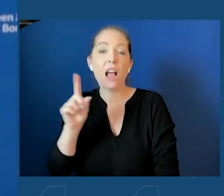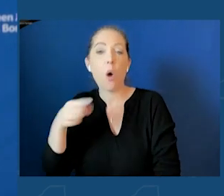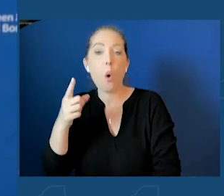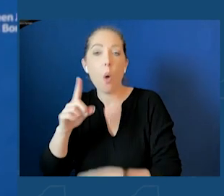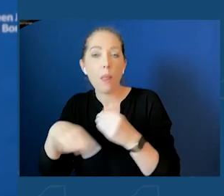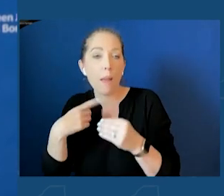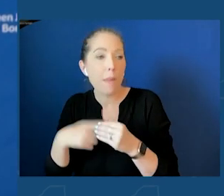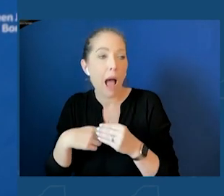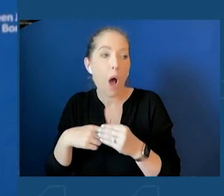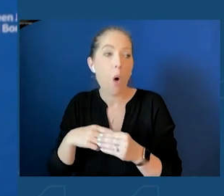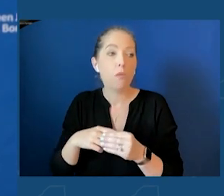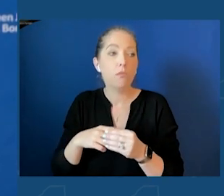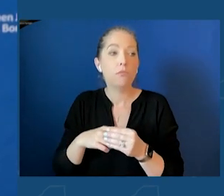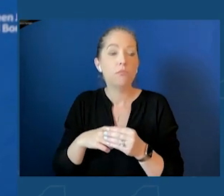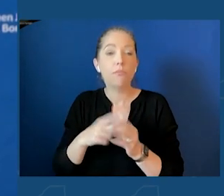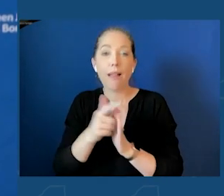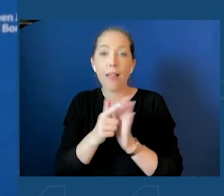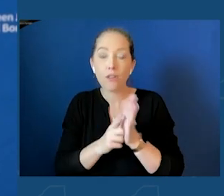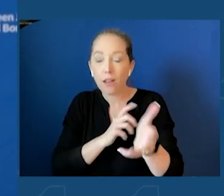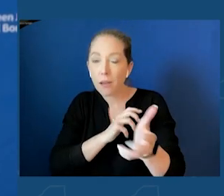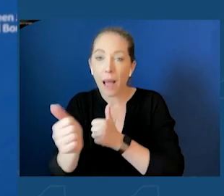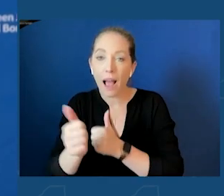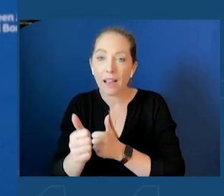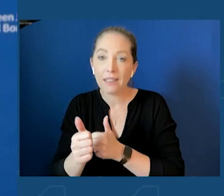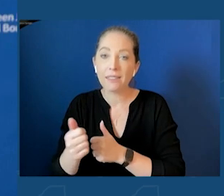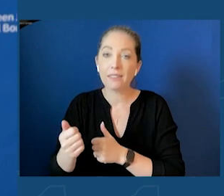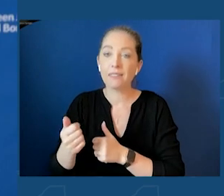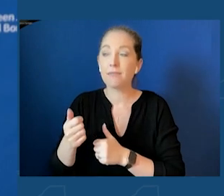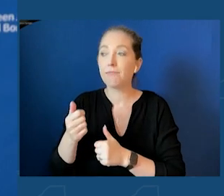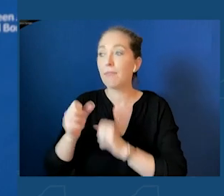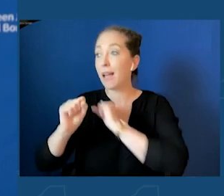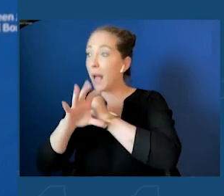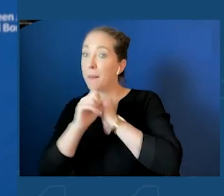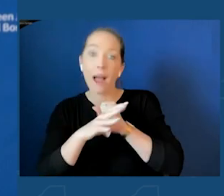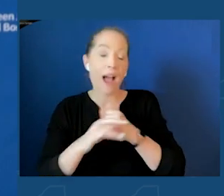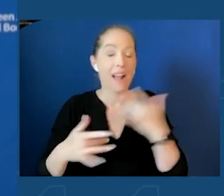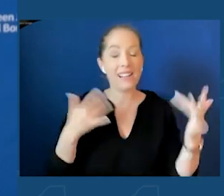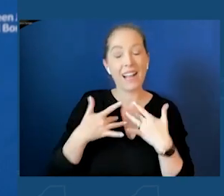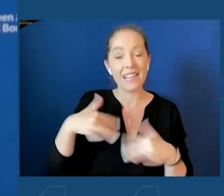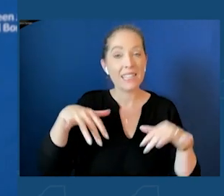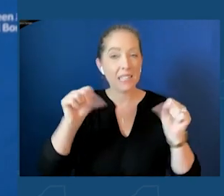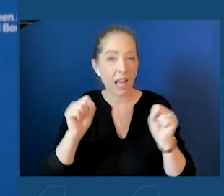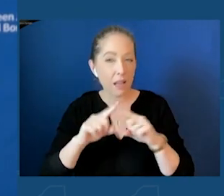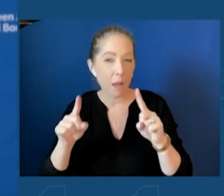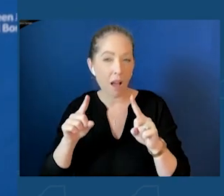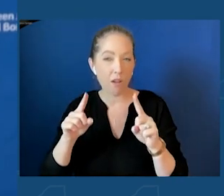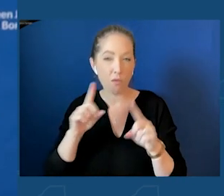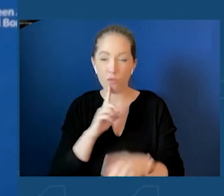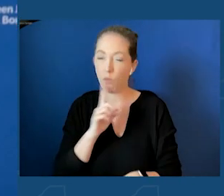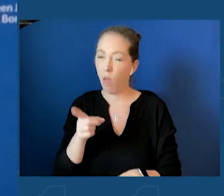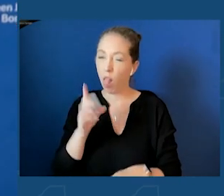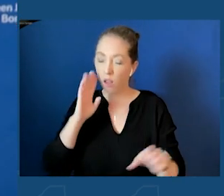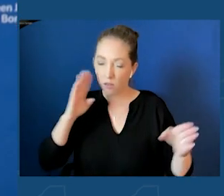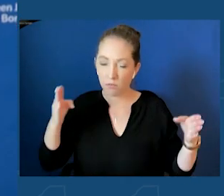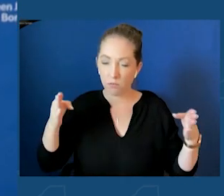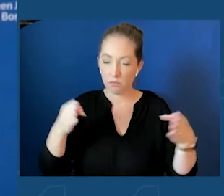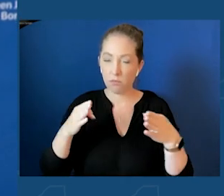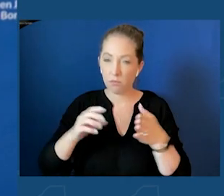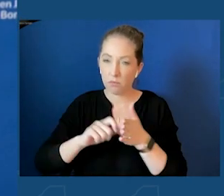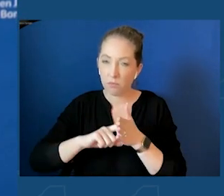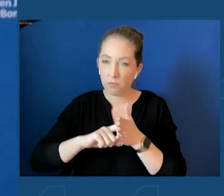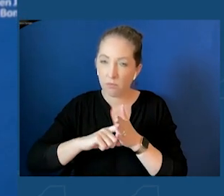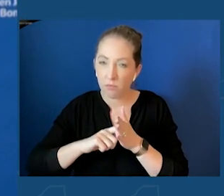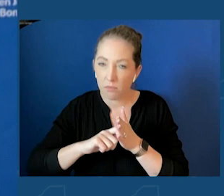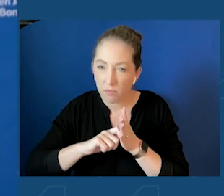do that. That's exciting. We love campaigns. Those are exciting. But it's about getting those words on paper to come to life